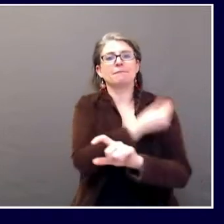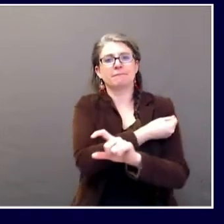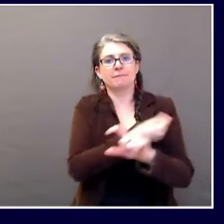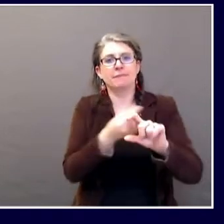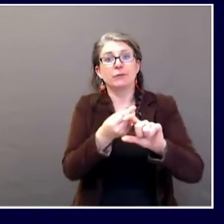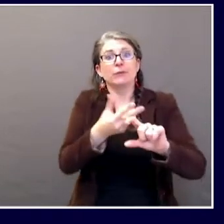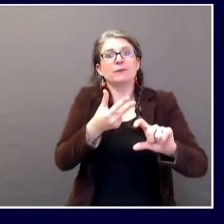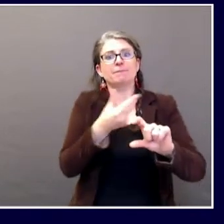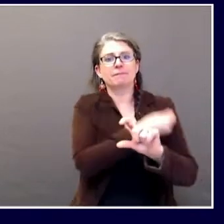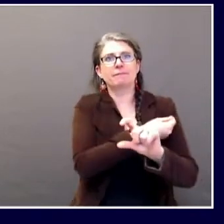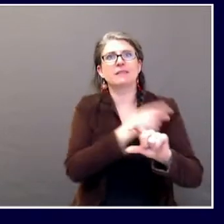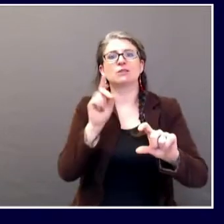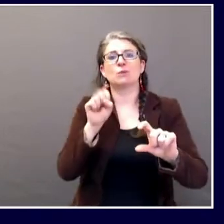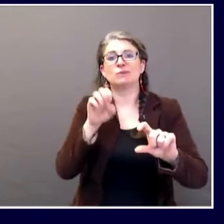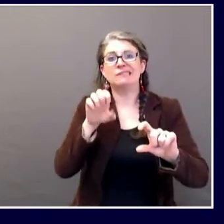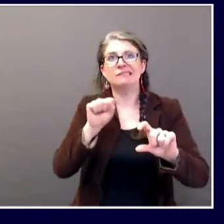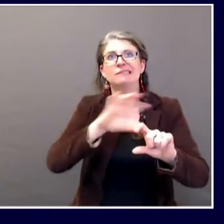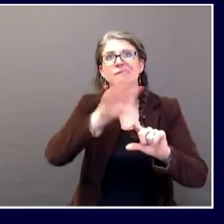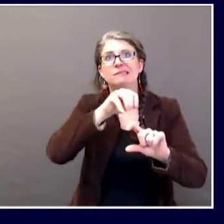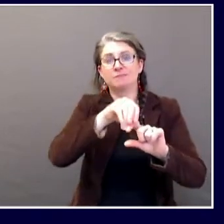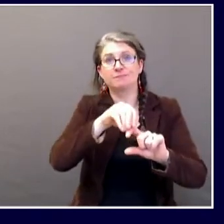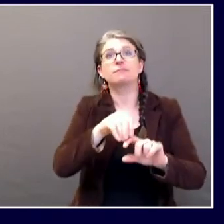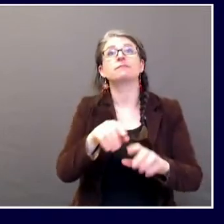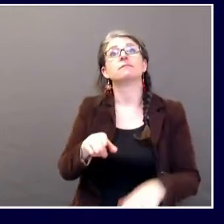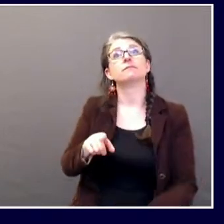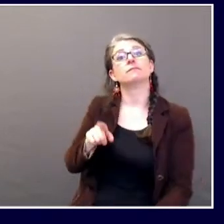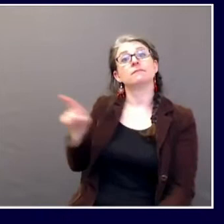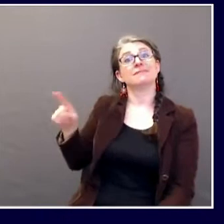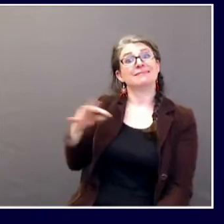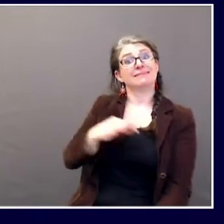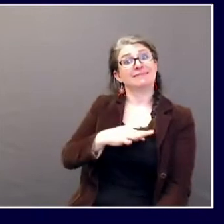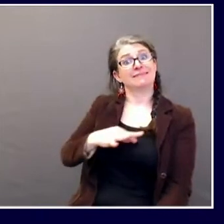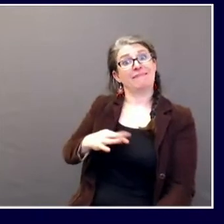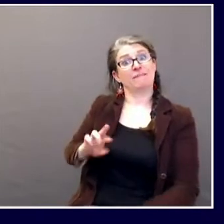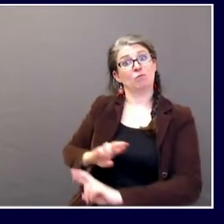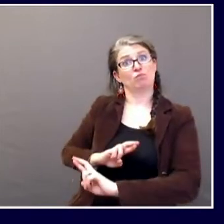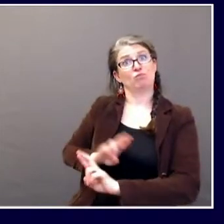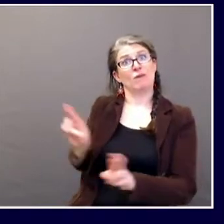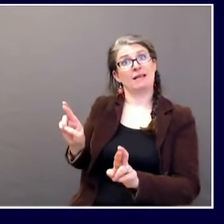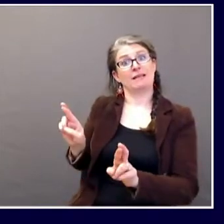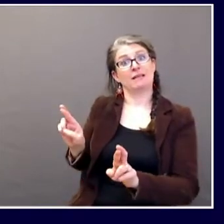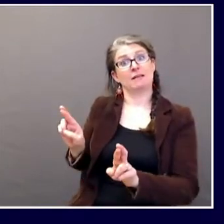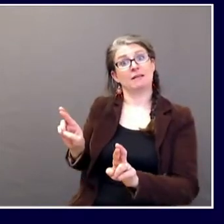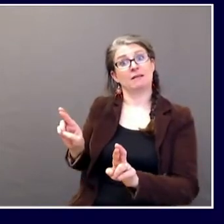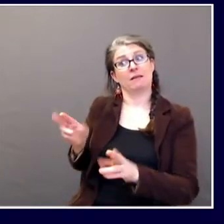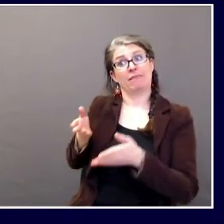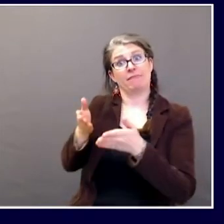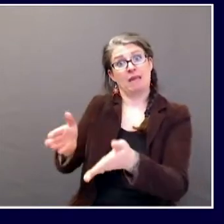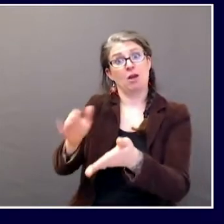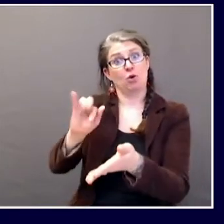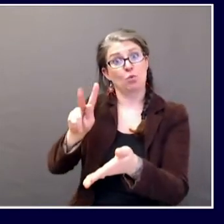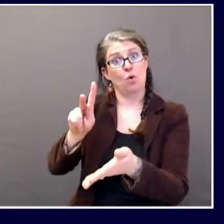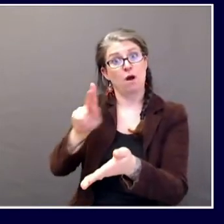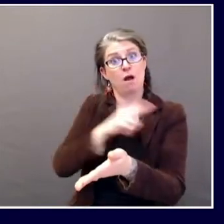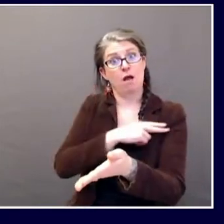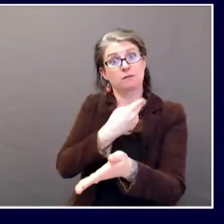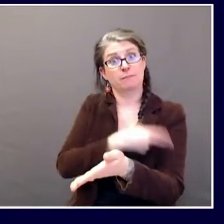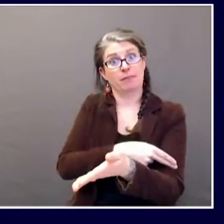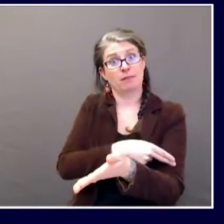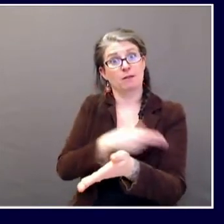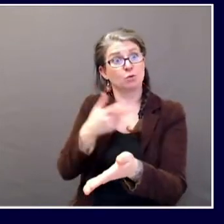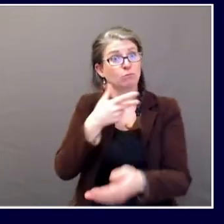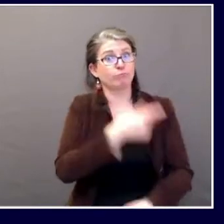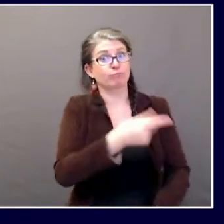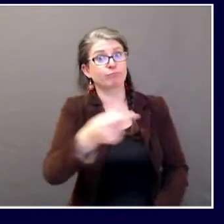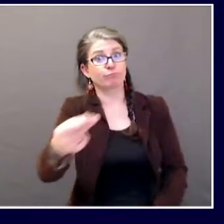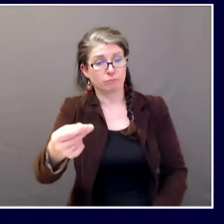the ground to administer those doses. Otherwise, sending a bunch of doses to somewhere doesn't help anybody with anything. So that's got to be question